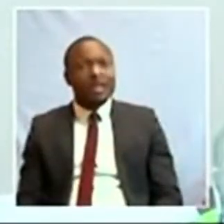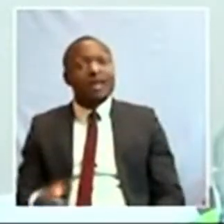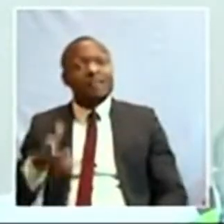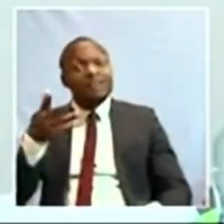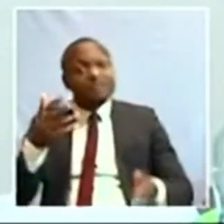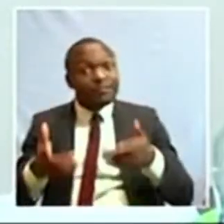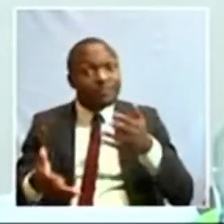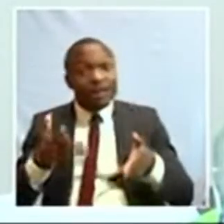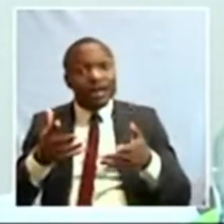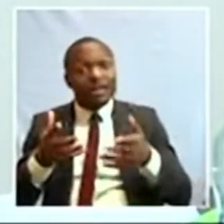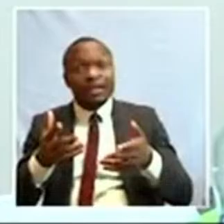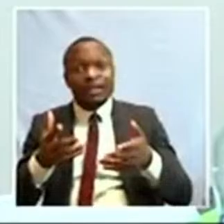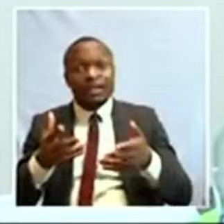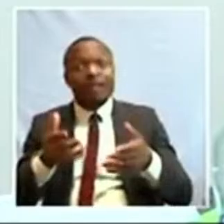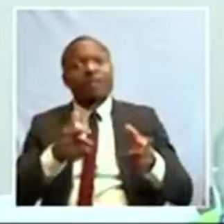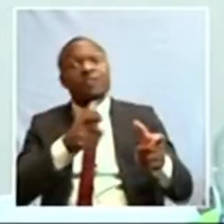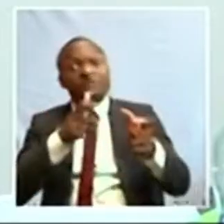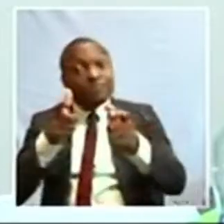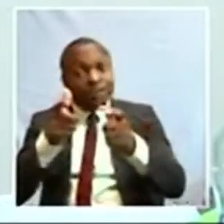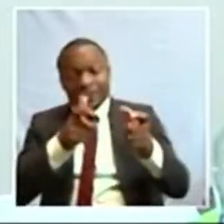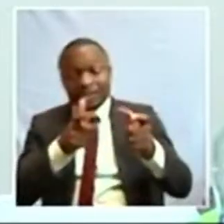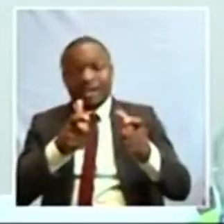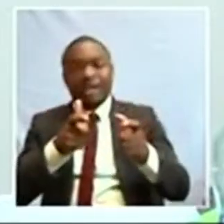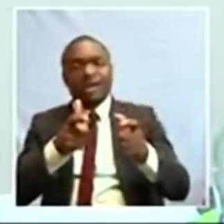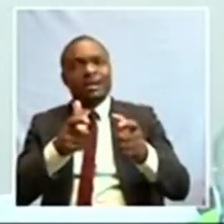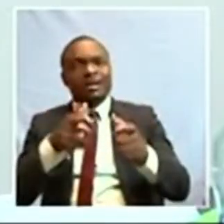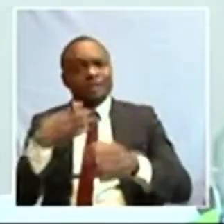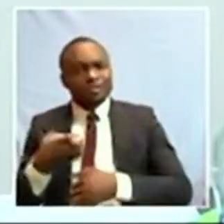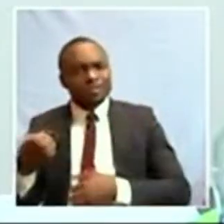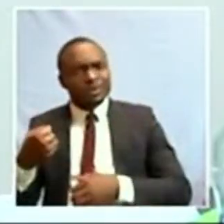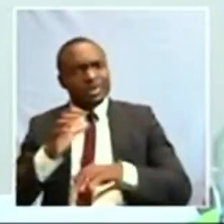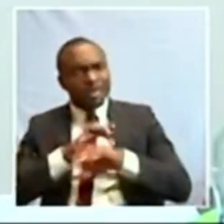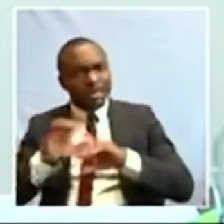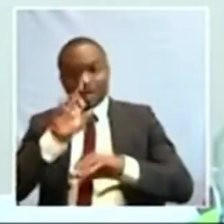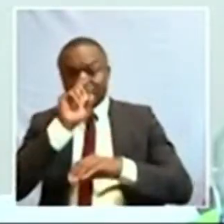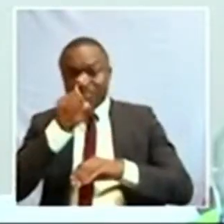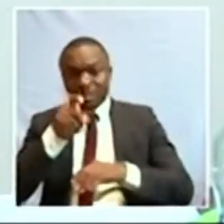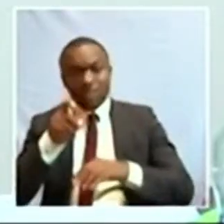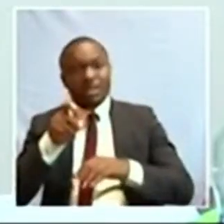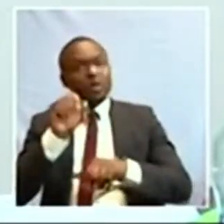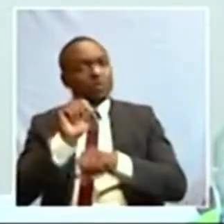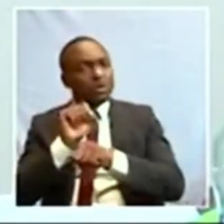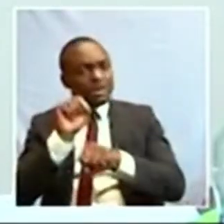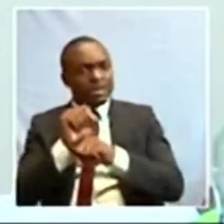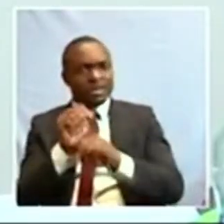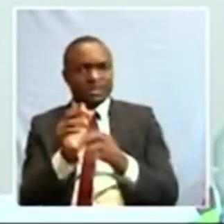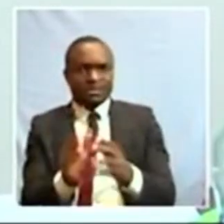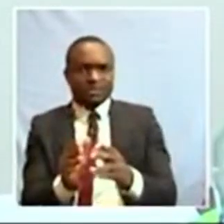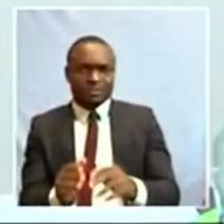Firefighting equipment, lack of insurance of the officers.